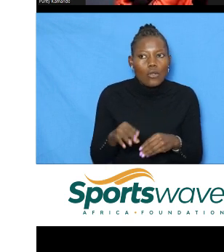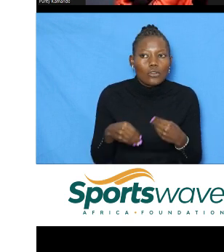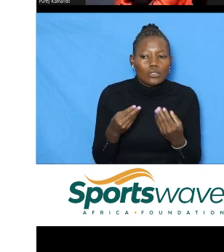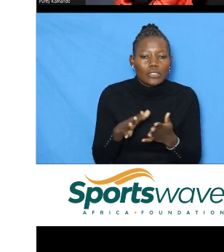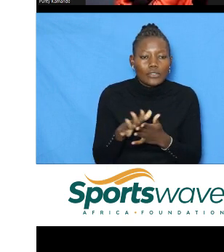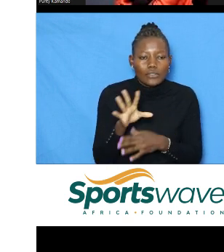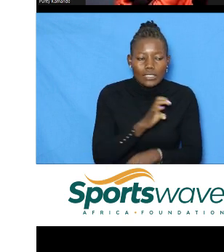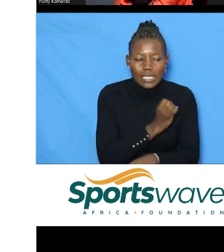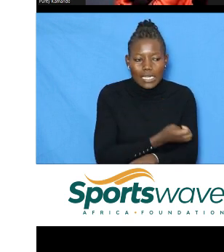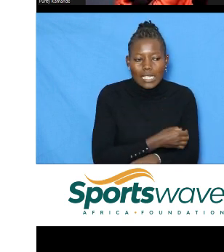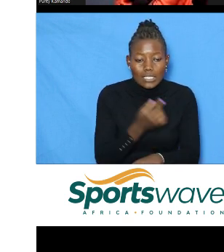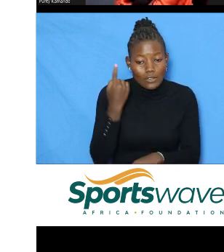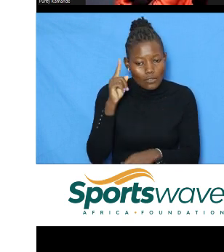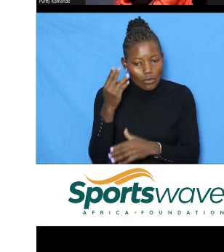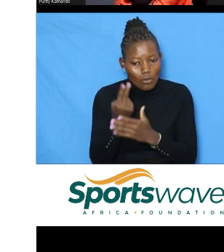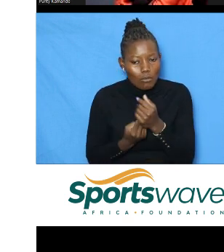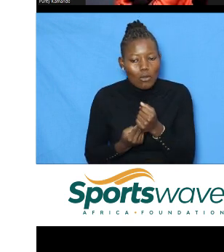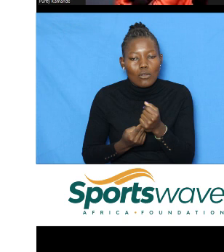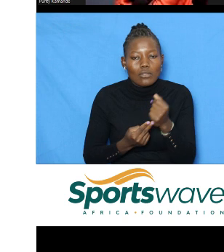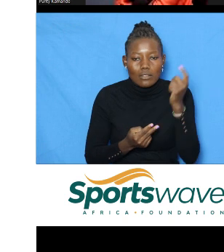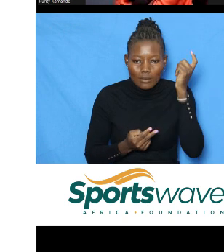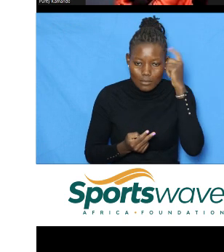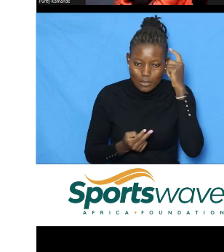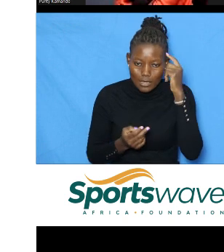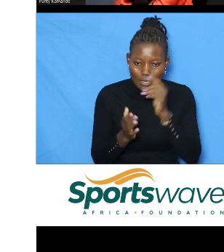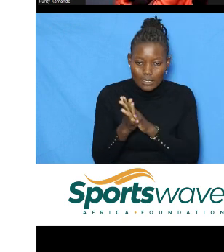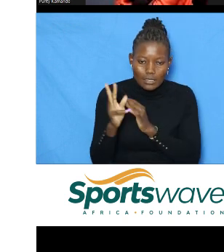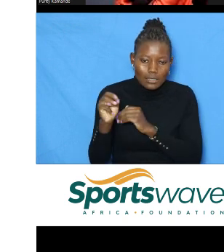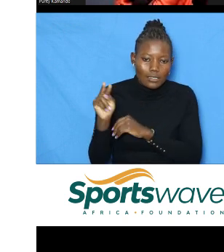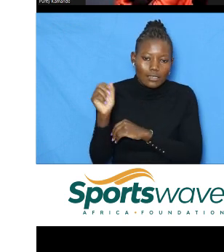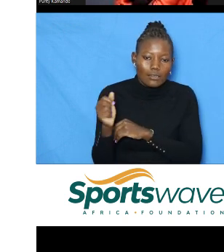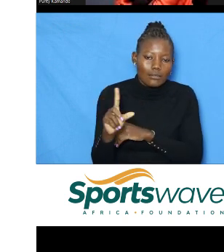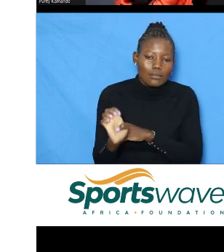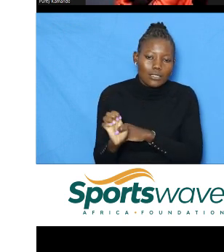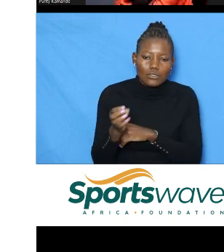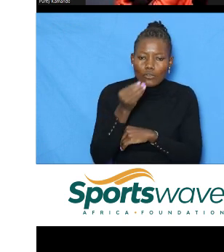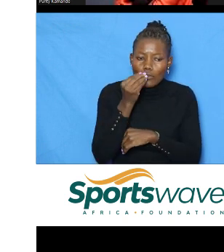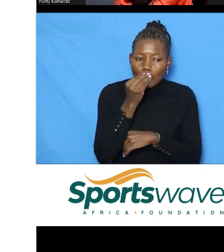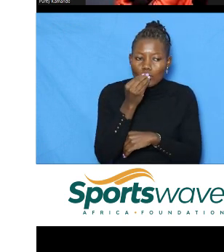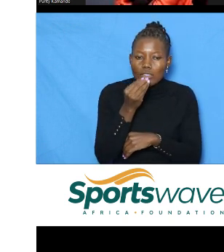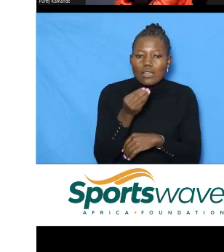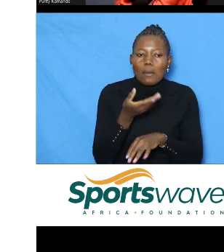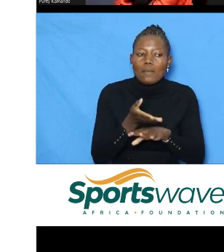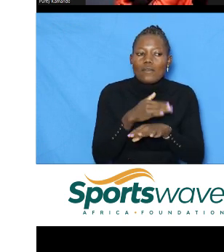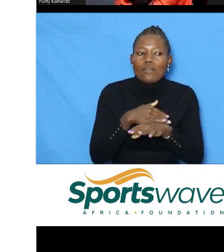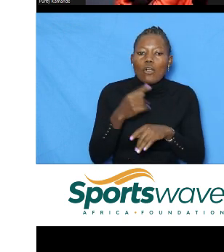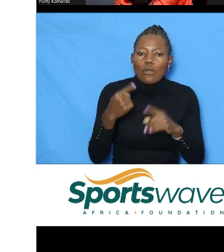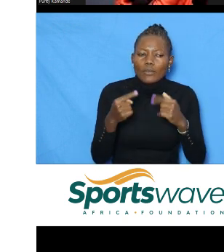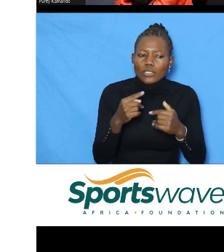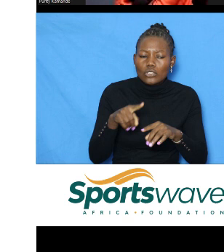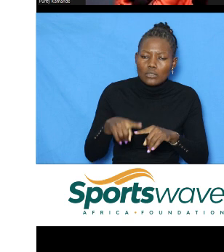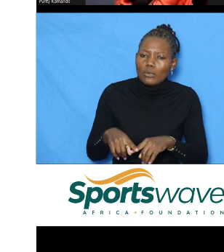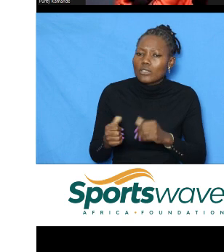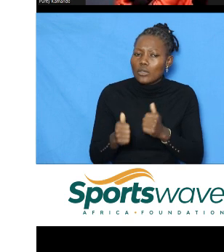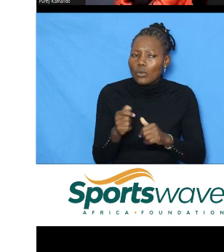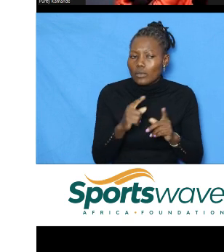energy for both the muscles and the brain. So this is the meal that is taken before the game. Depending on what type of game